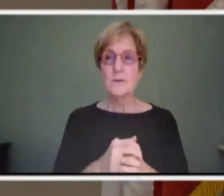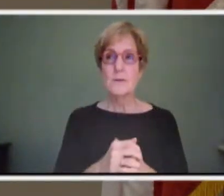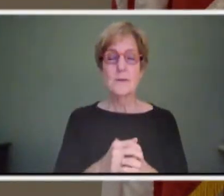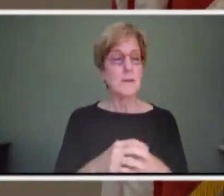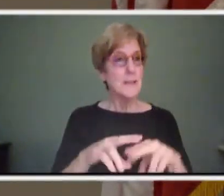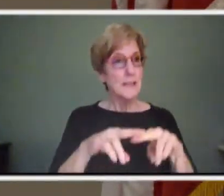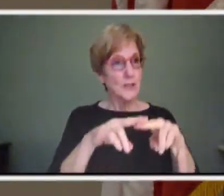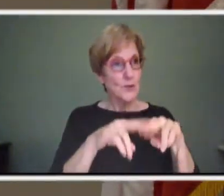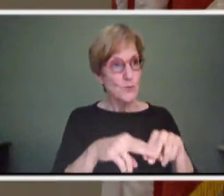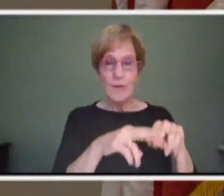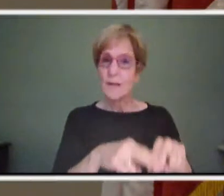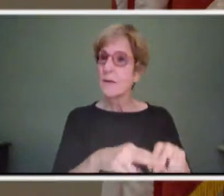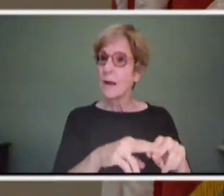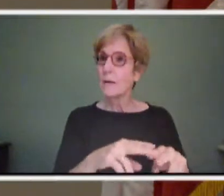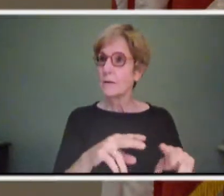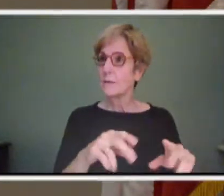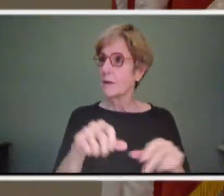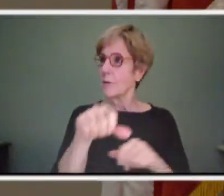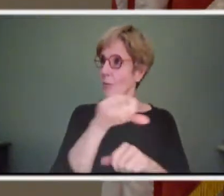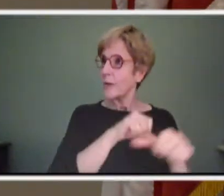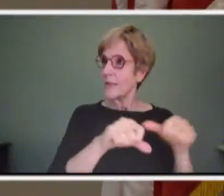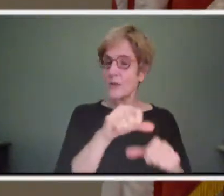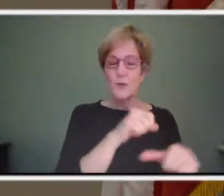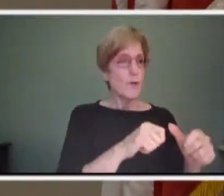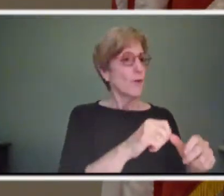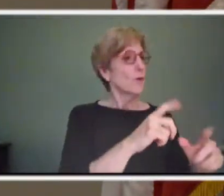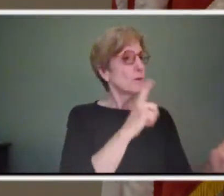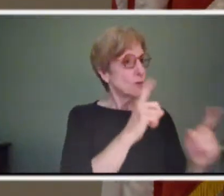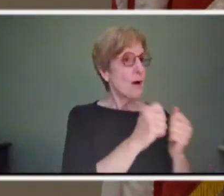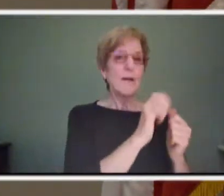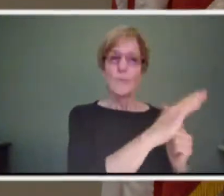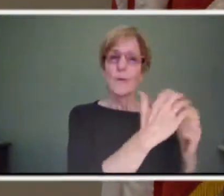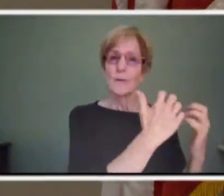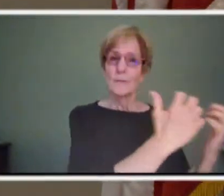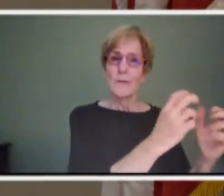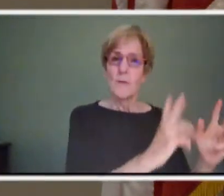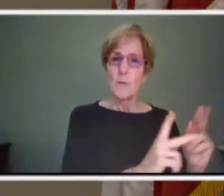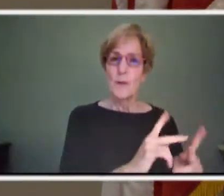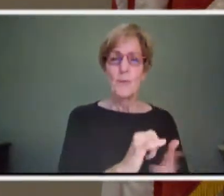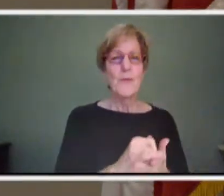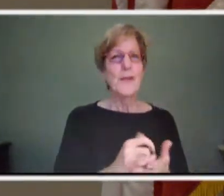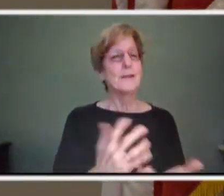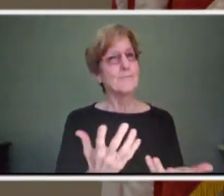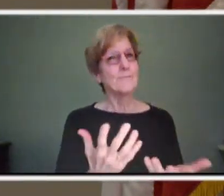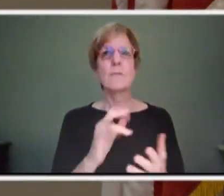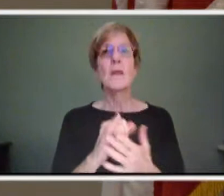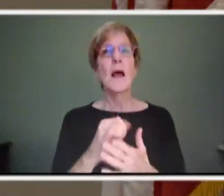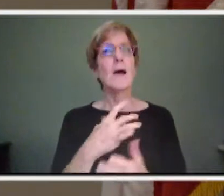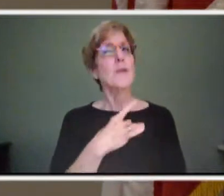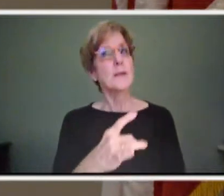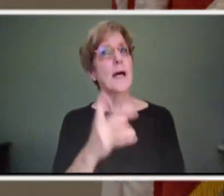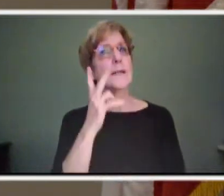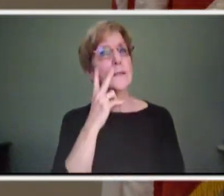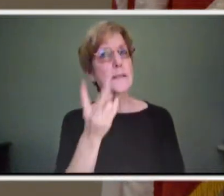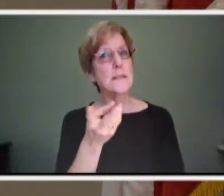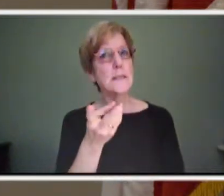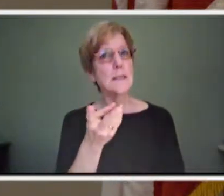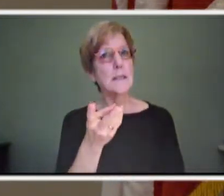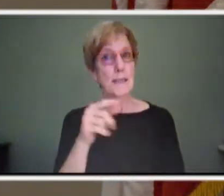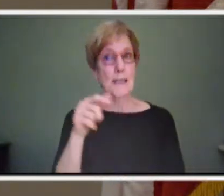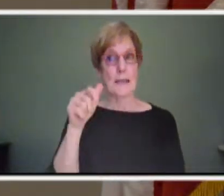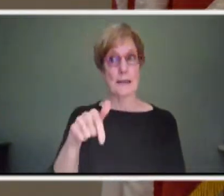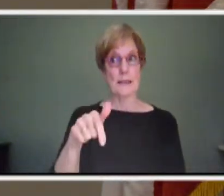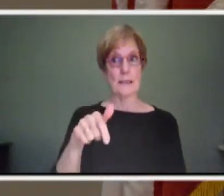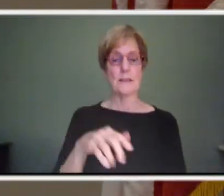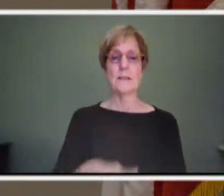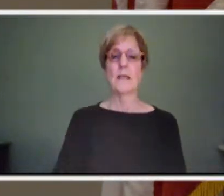our colleague has done. And I think that's unfortunate, because what I would have liked to see in a situation like this is that we